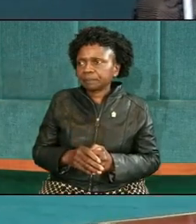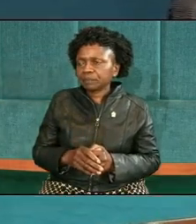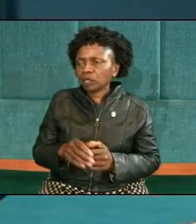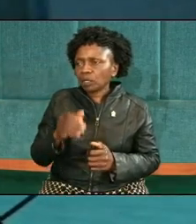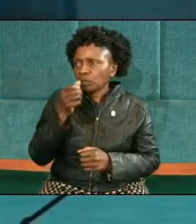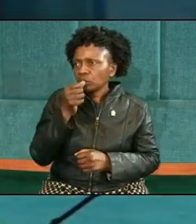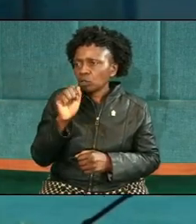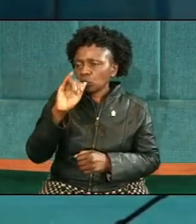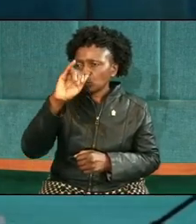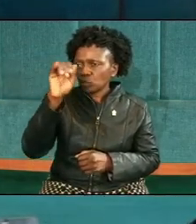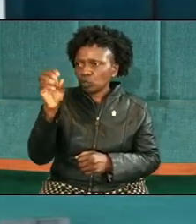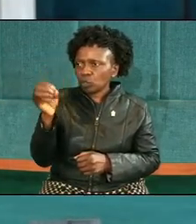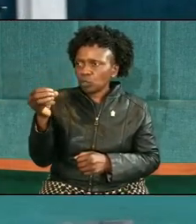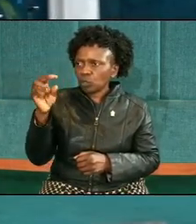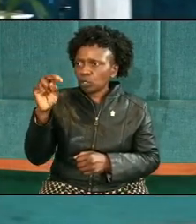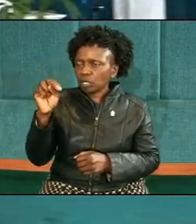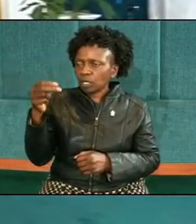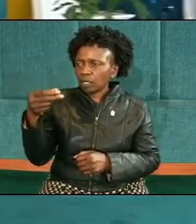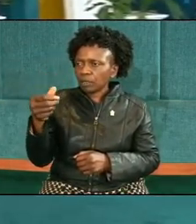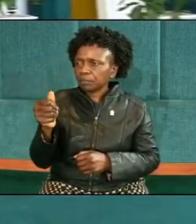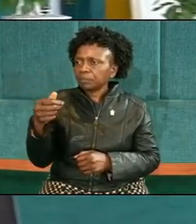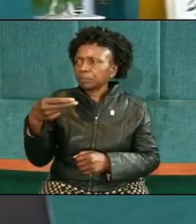So Jonah can go about his business.